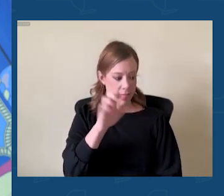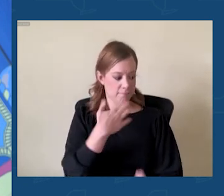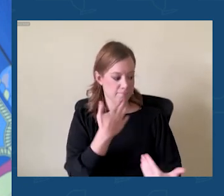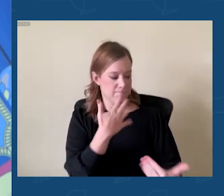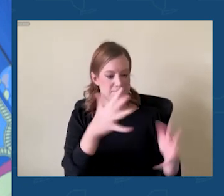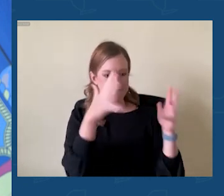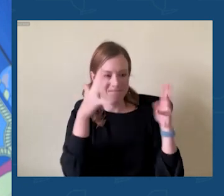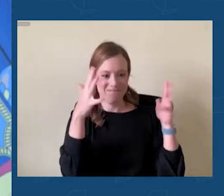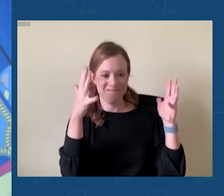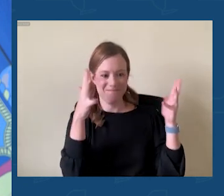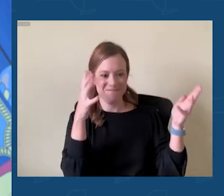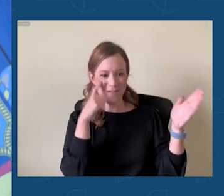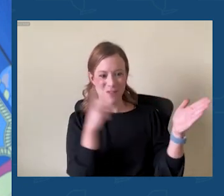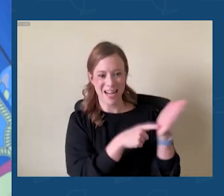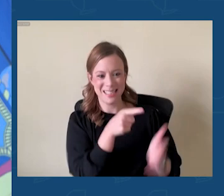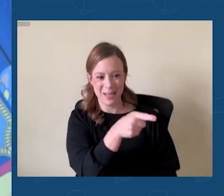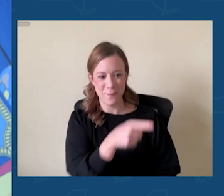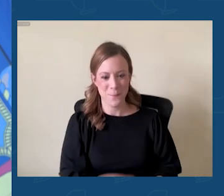Schuylerville.